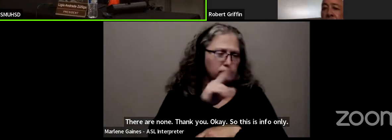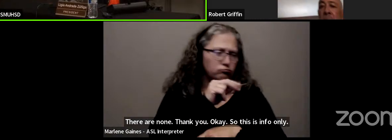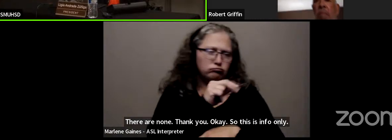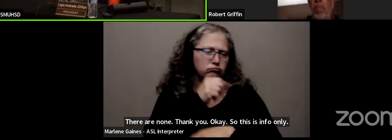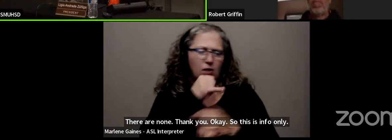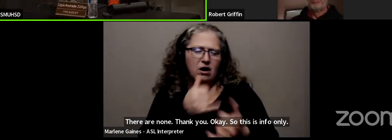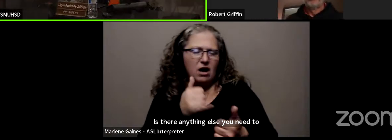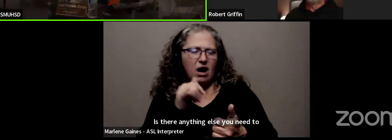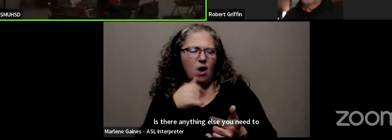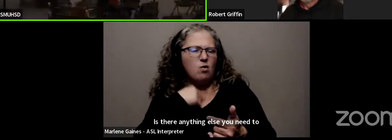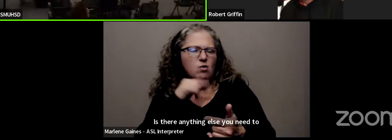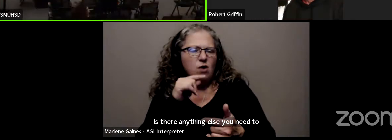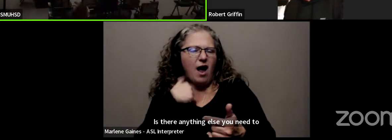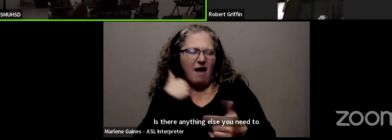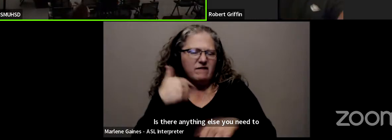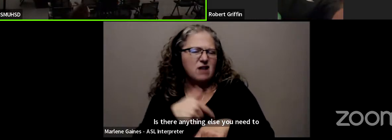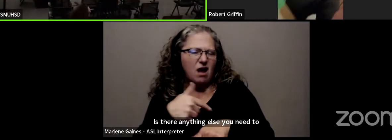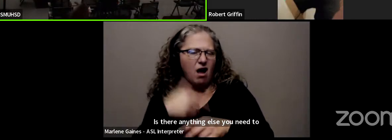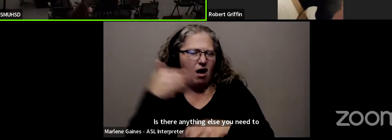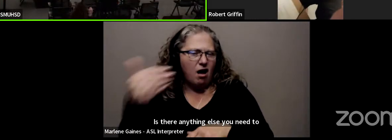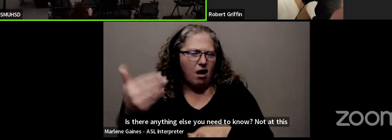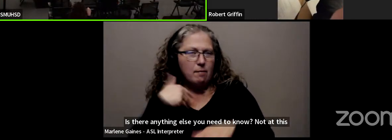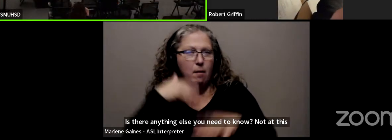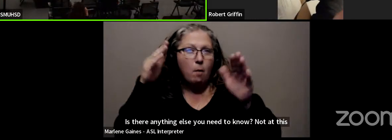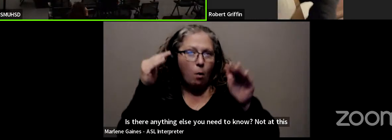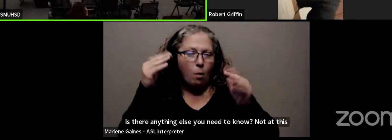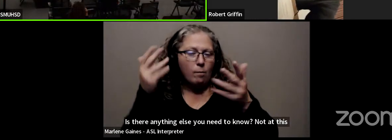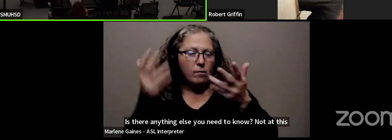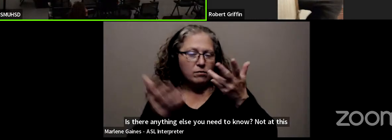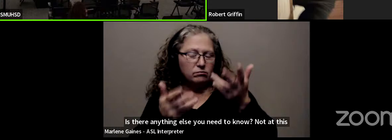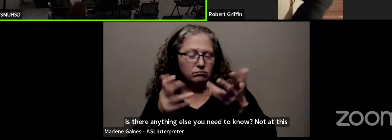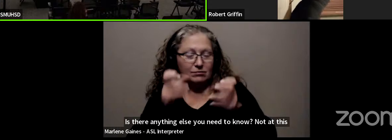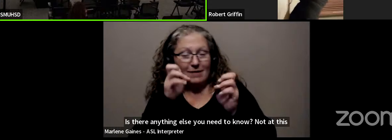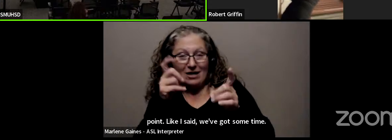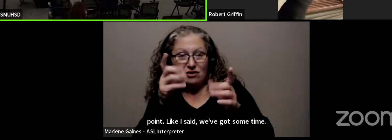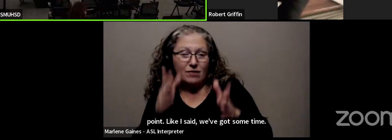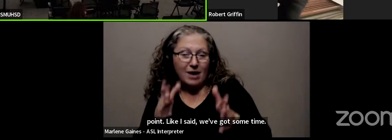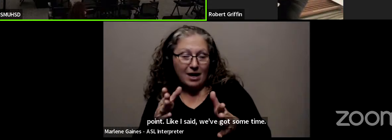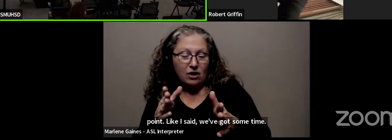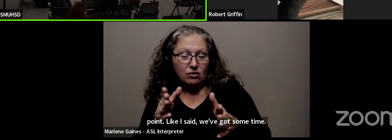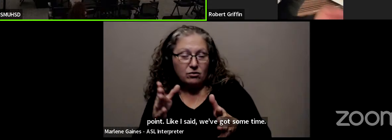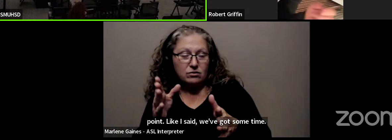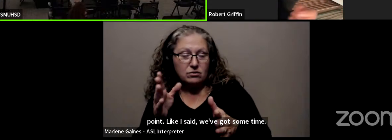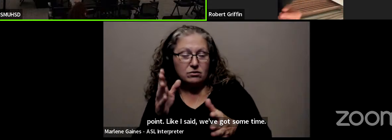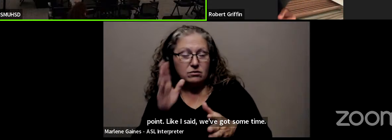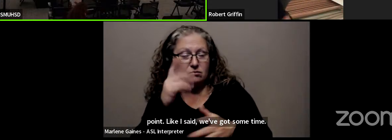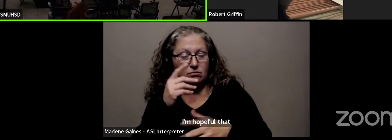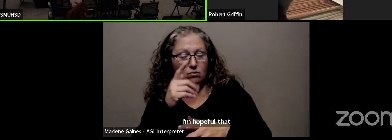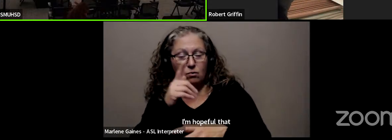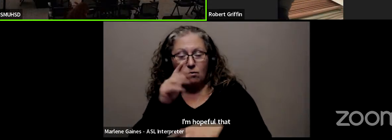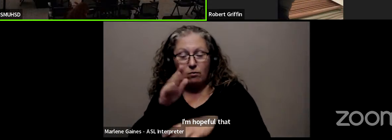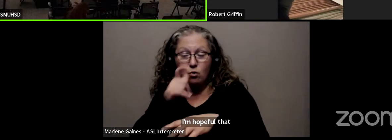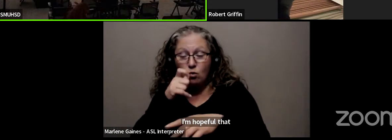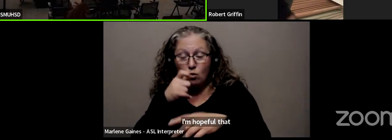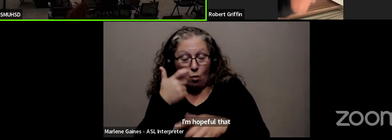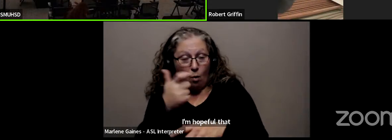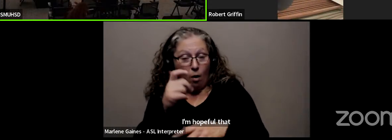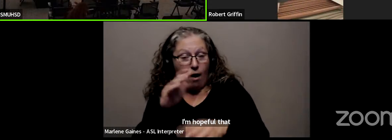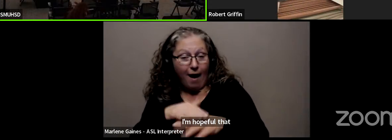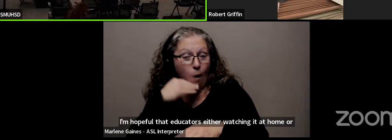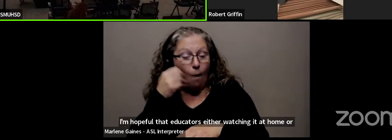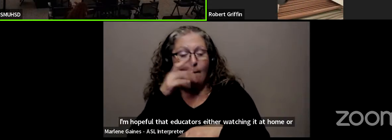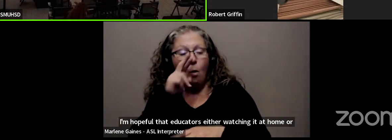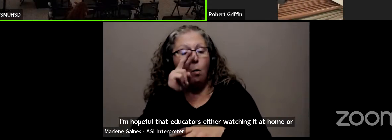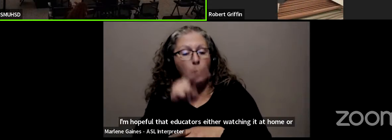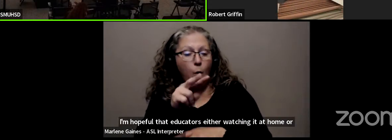point. Like I Okay. said, we've got some time. I'm hopeful that educators either watching at home or taking a look on